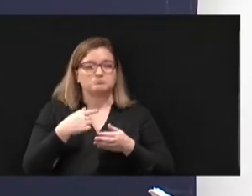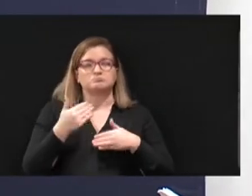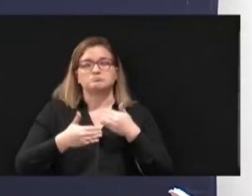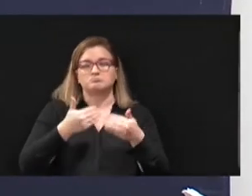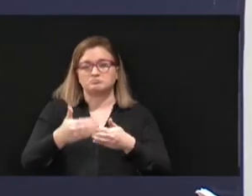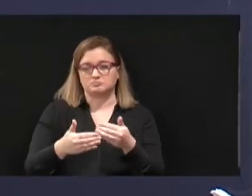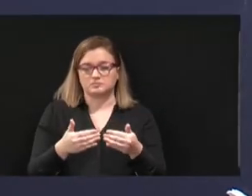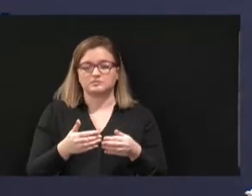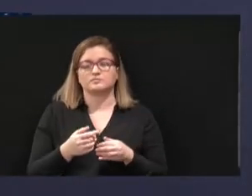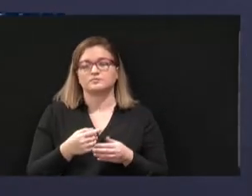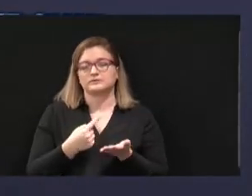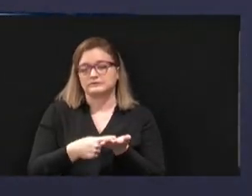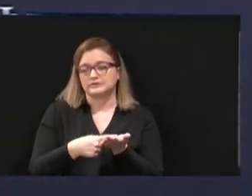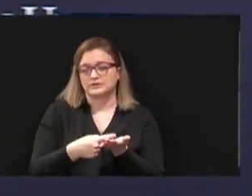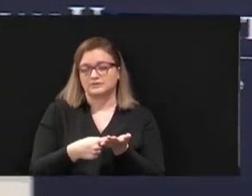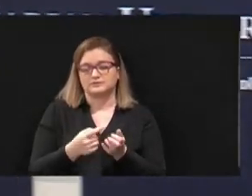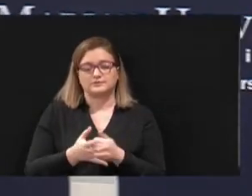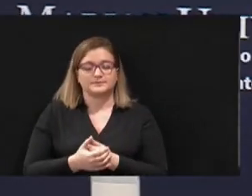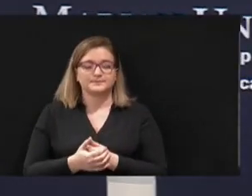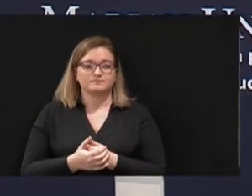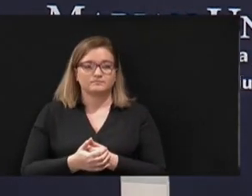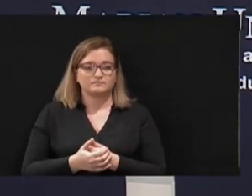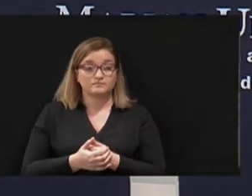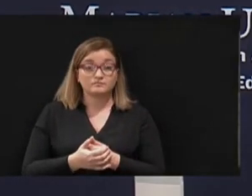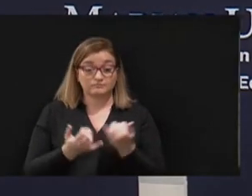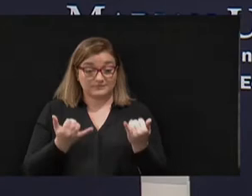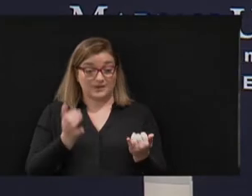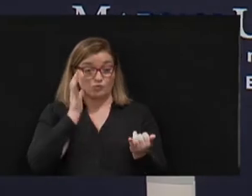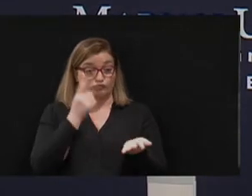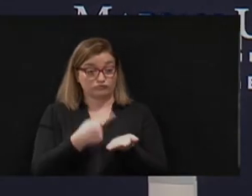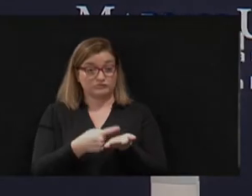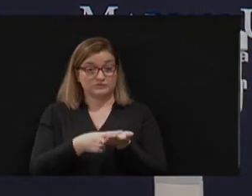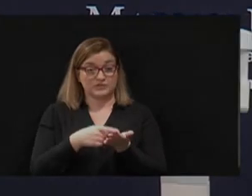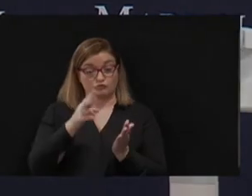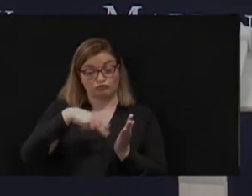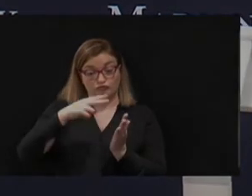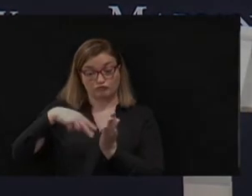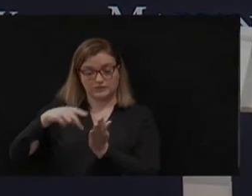Okay. I'm going to talk a little bit about reading science.